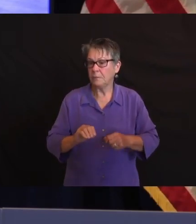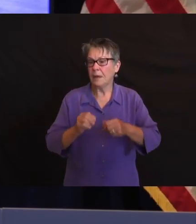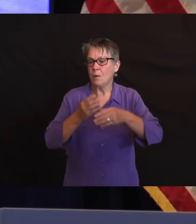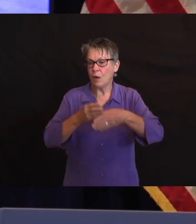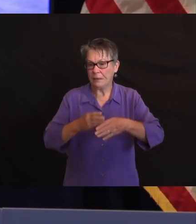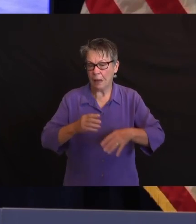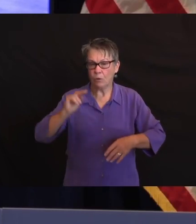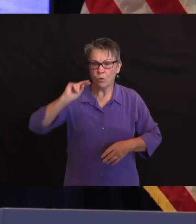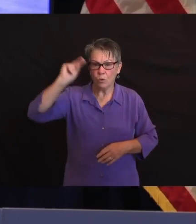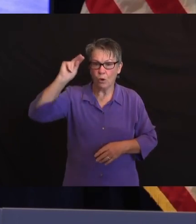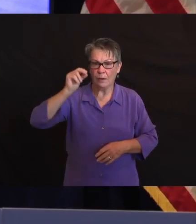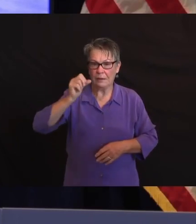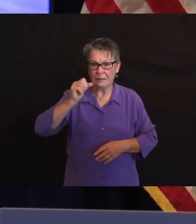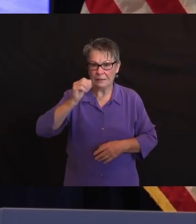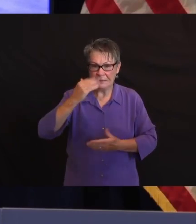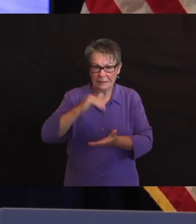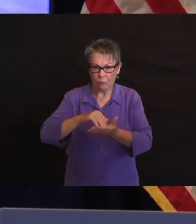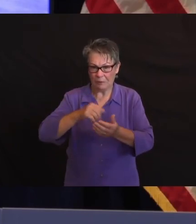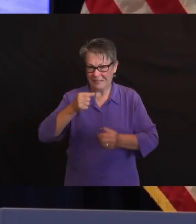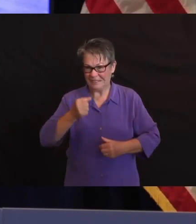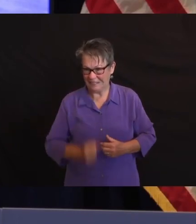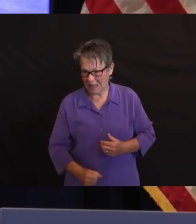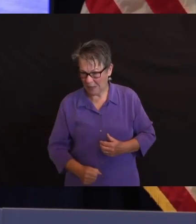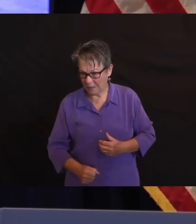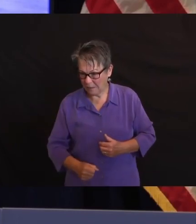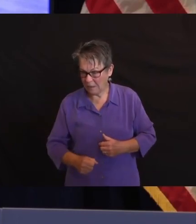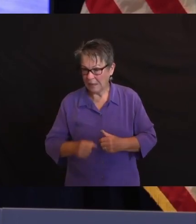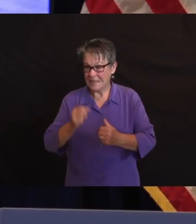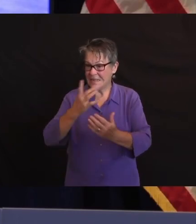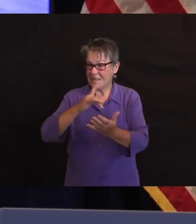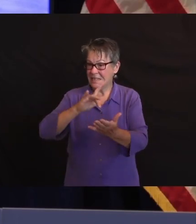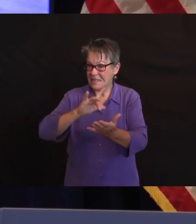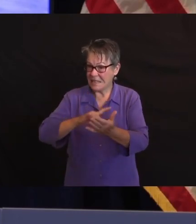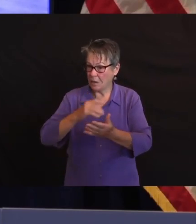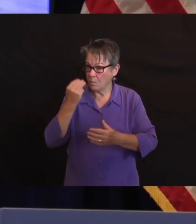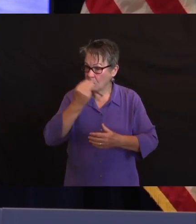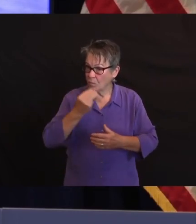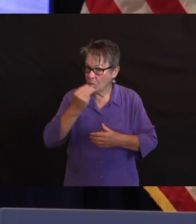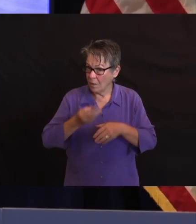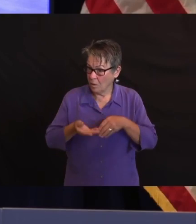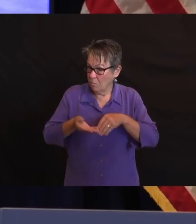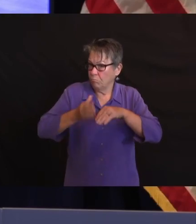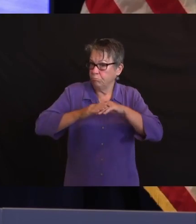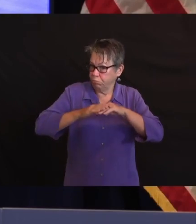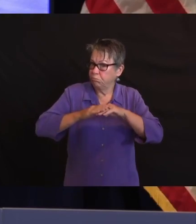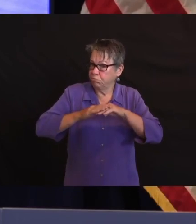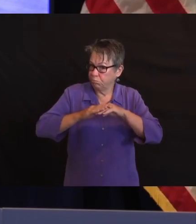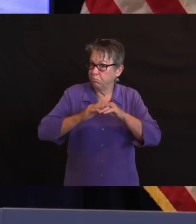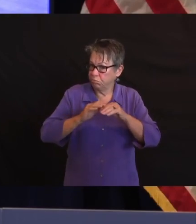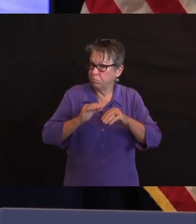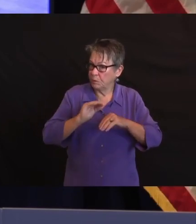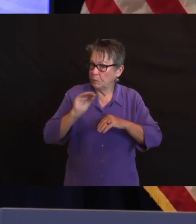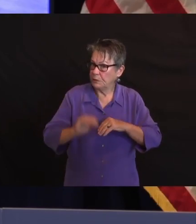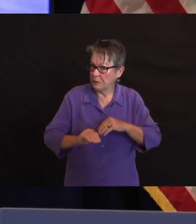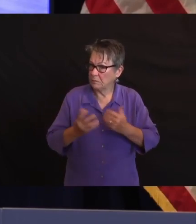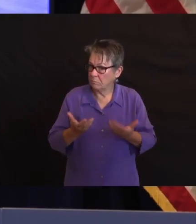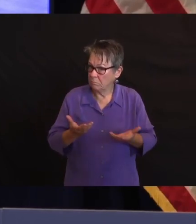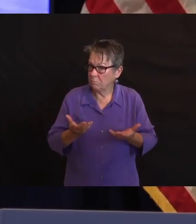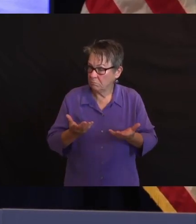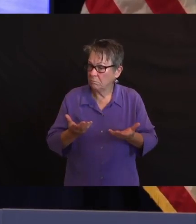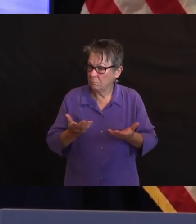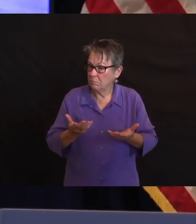and Monmouth, report 3.70%, and the southern part of the state reports 2.58%. That concludes